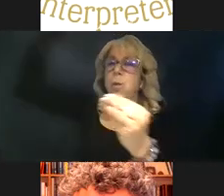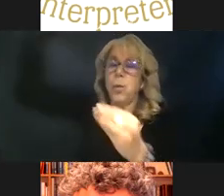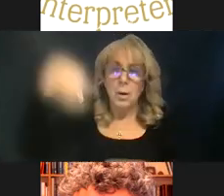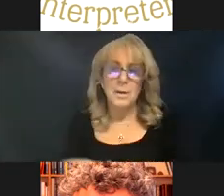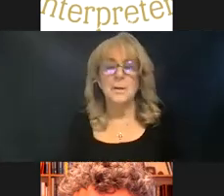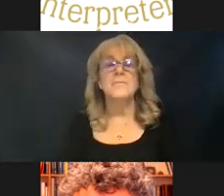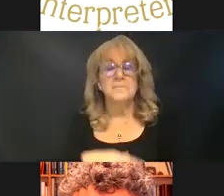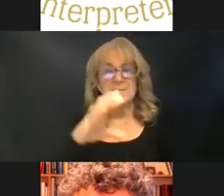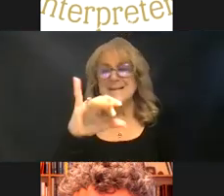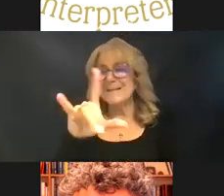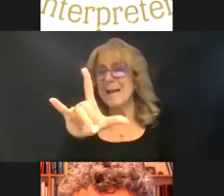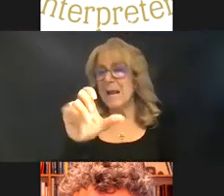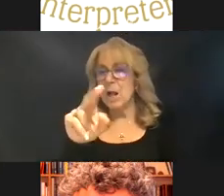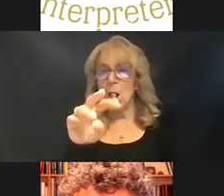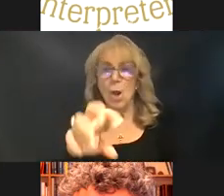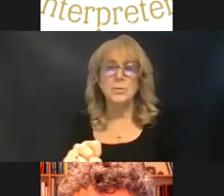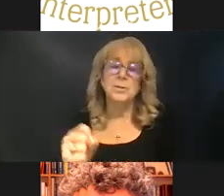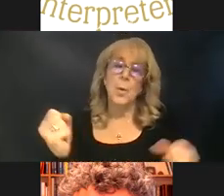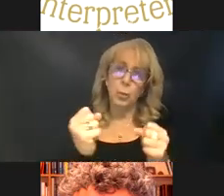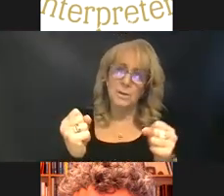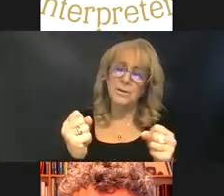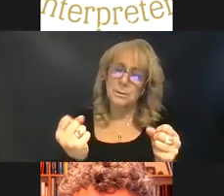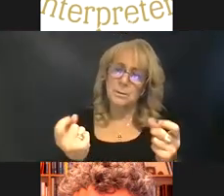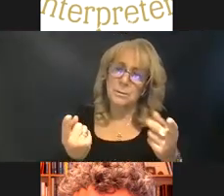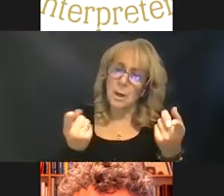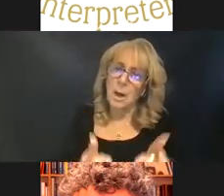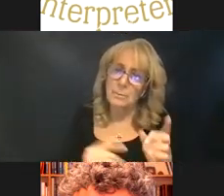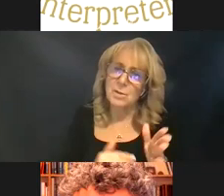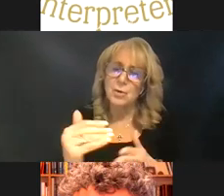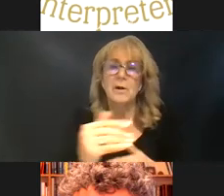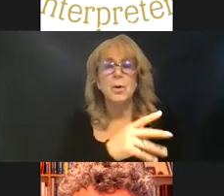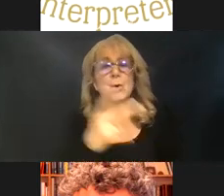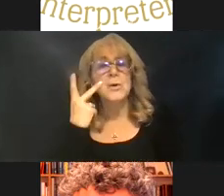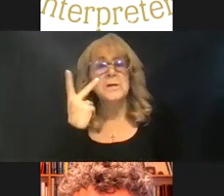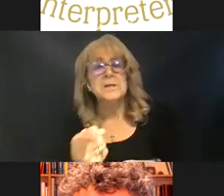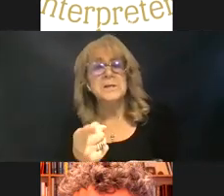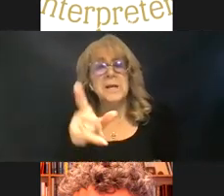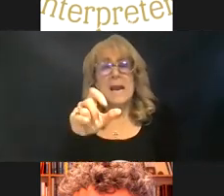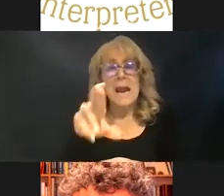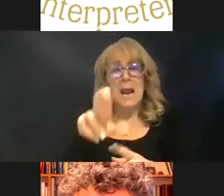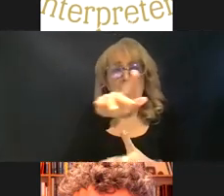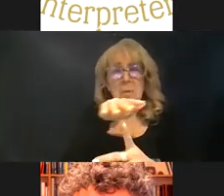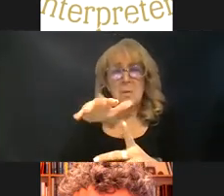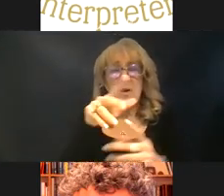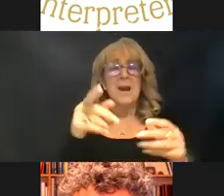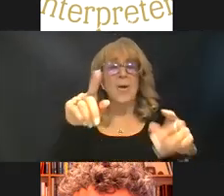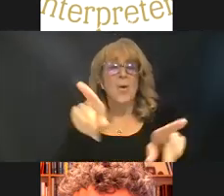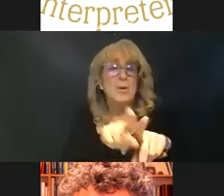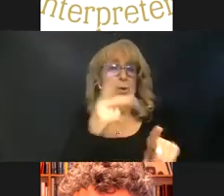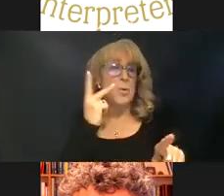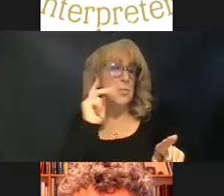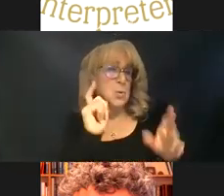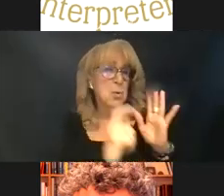us. And then here you see how the air is swirling and turning around. And then we use the clouds here